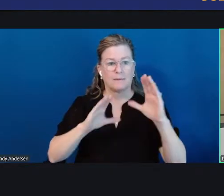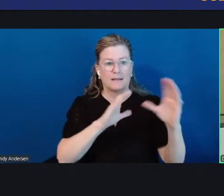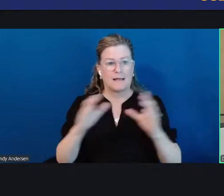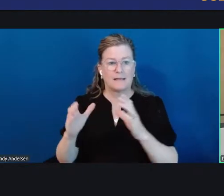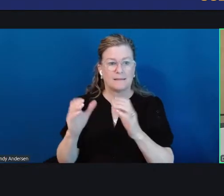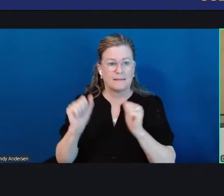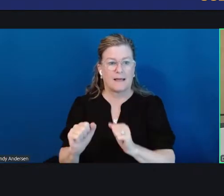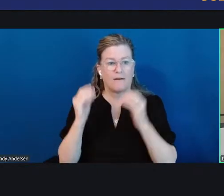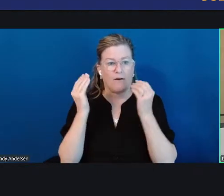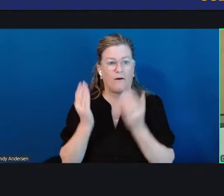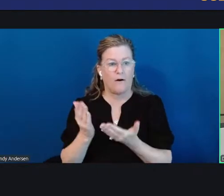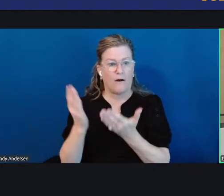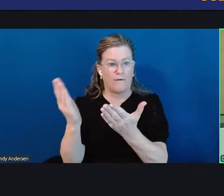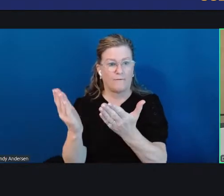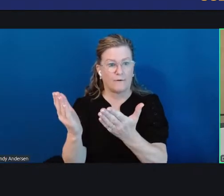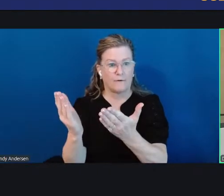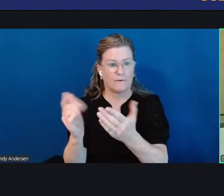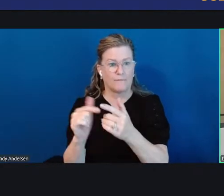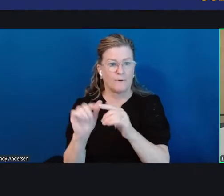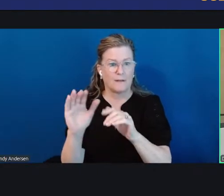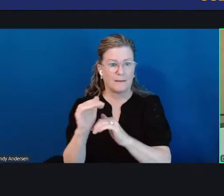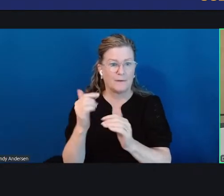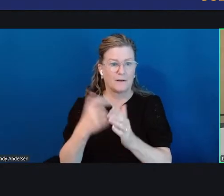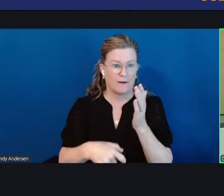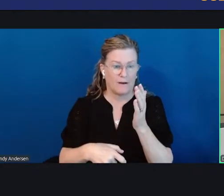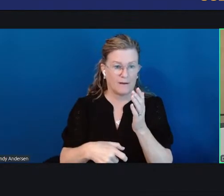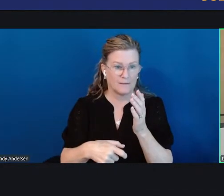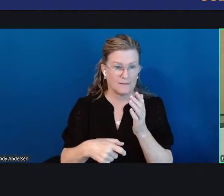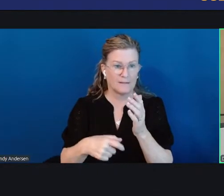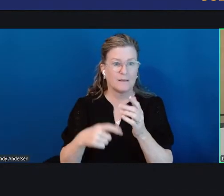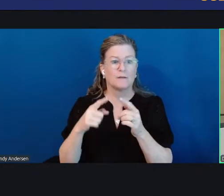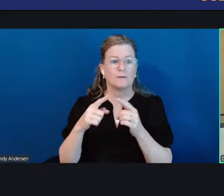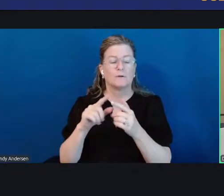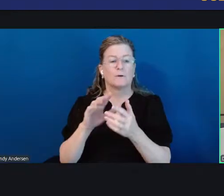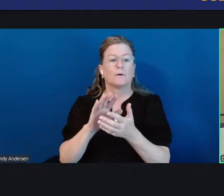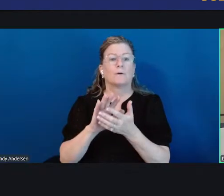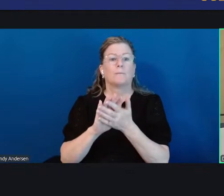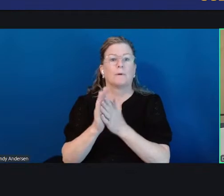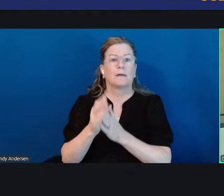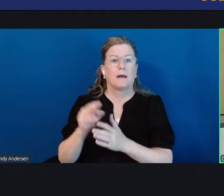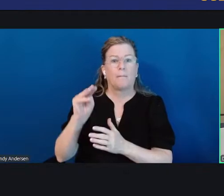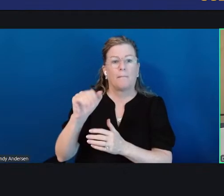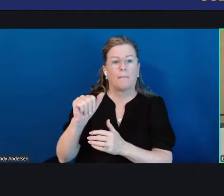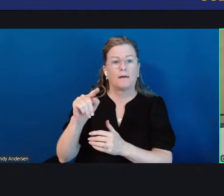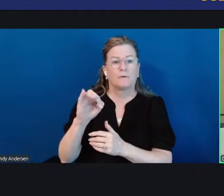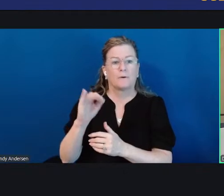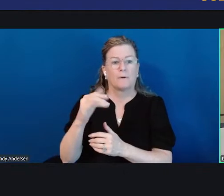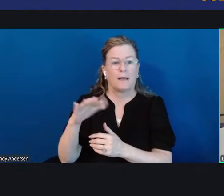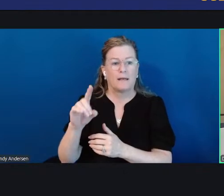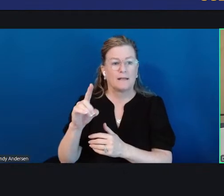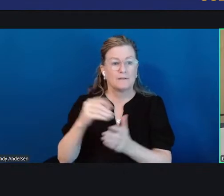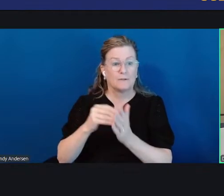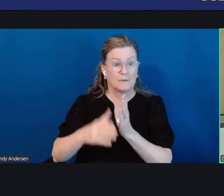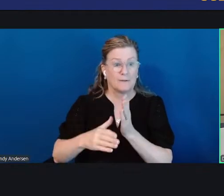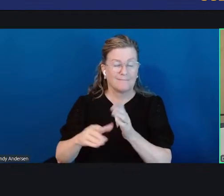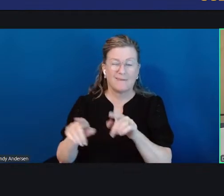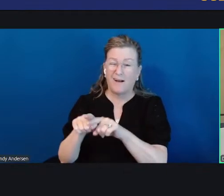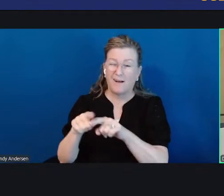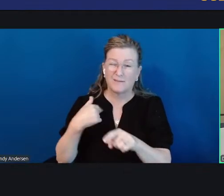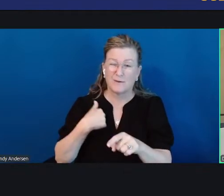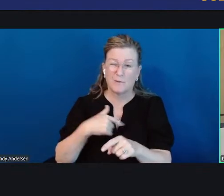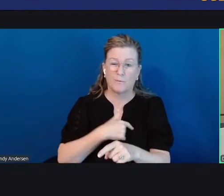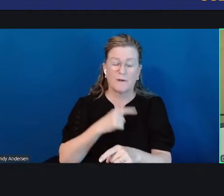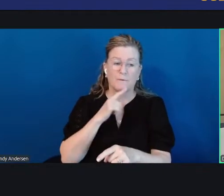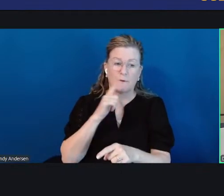can offer at a limited cost until you become a matriculated student. We are also going to take full advantage of the